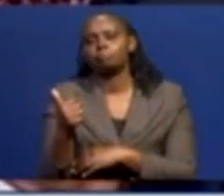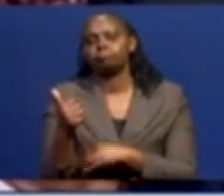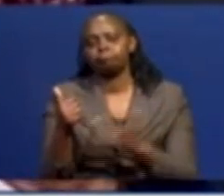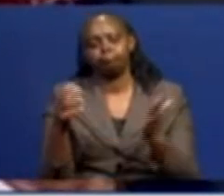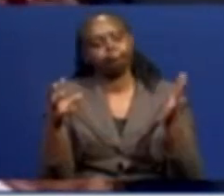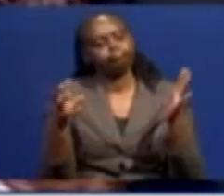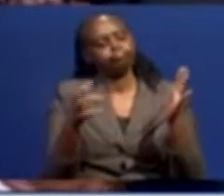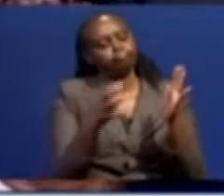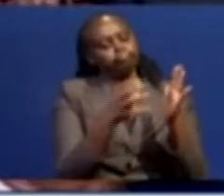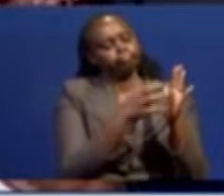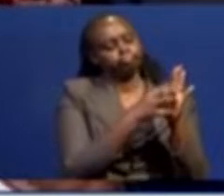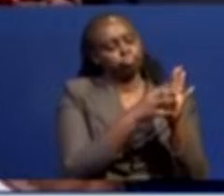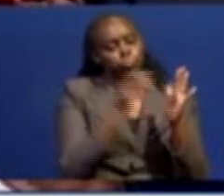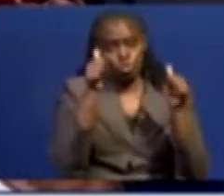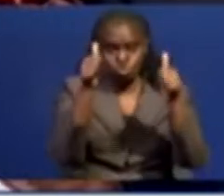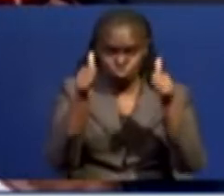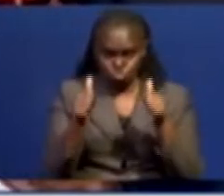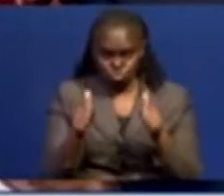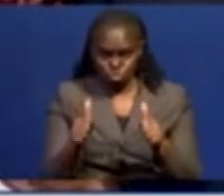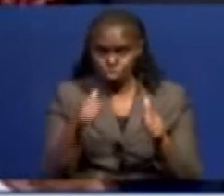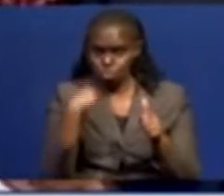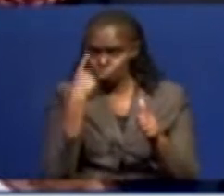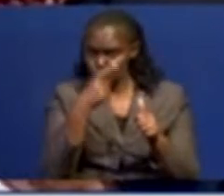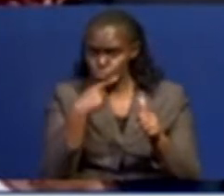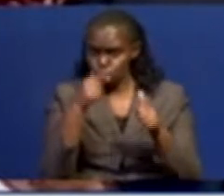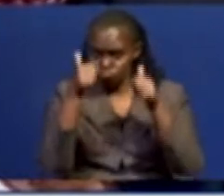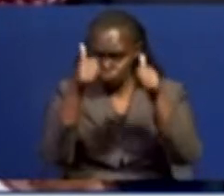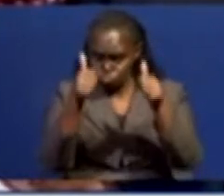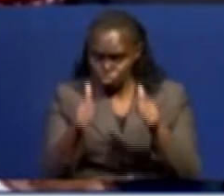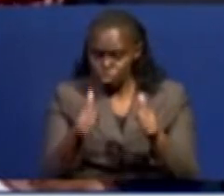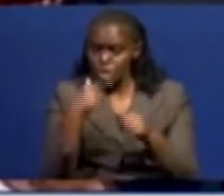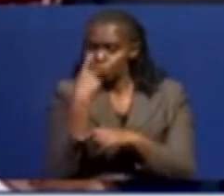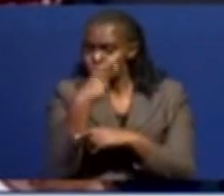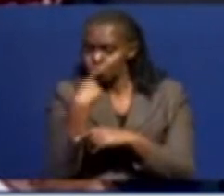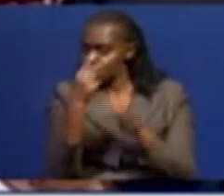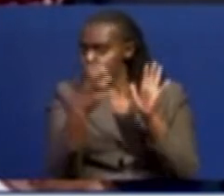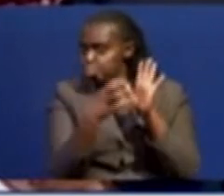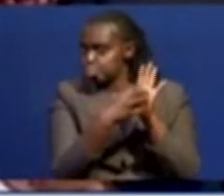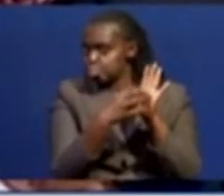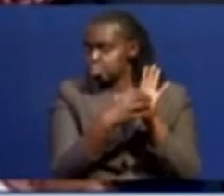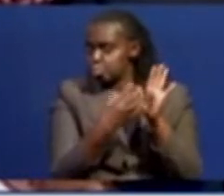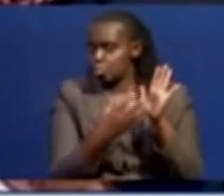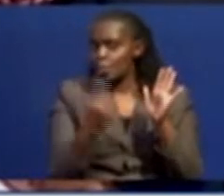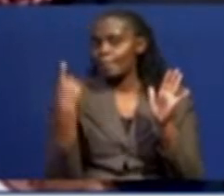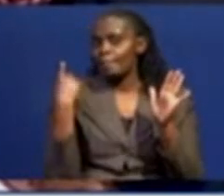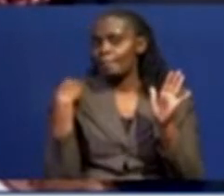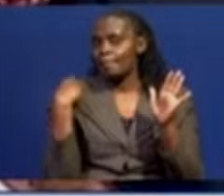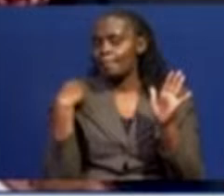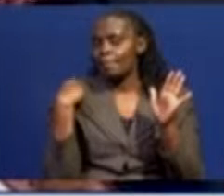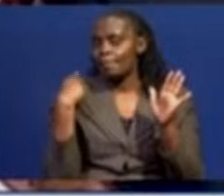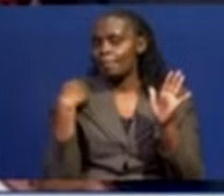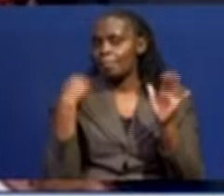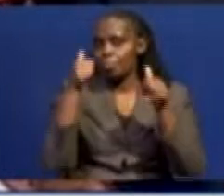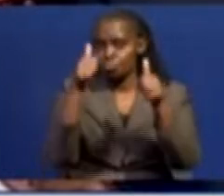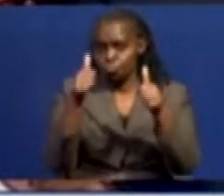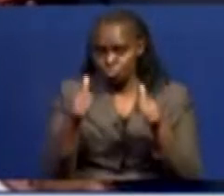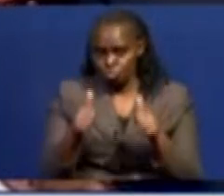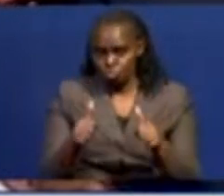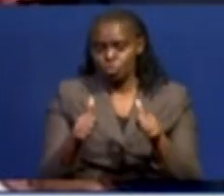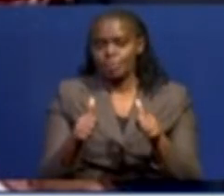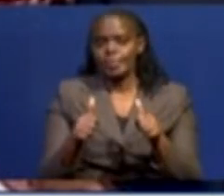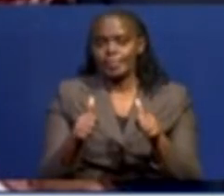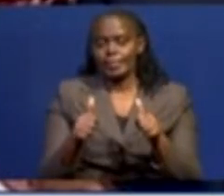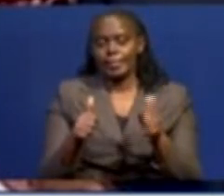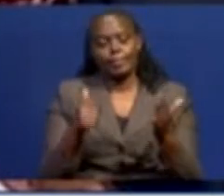it's a gazettement, correct? It's a gazette notice. Who is being gazetted? We have a number of